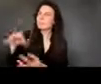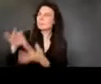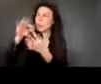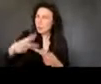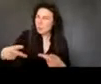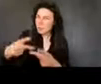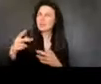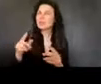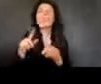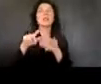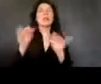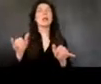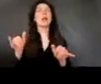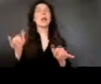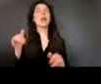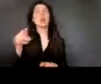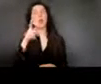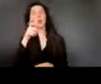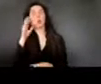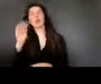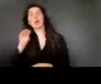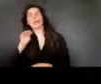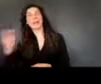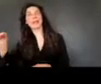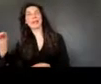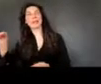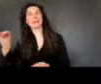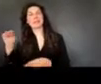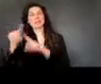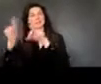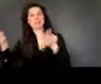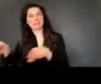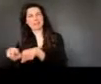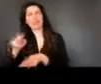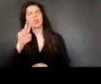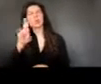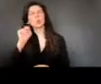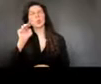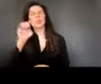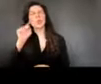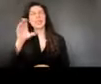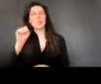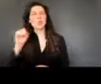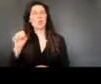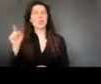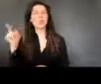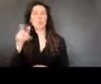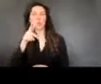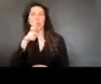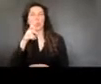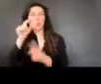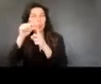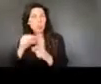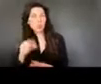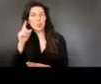fear at the kind of narratives that are likely going to be assigned to these sites and how they're going to be popularly understood